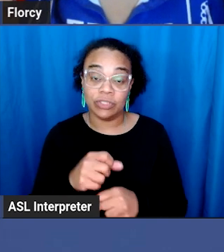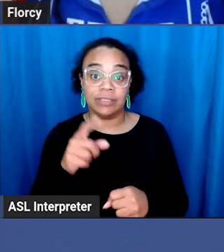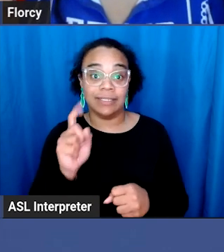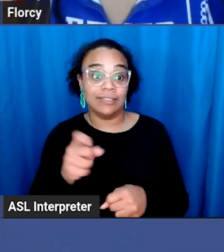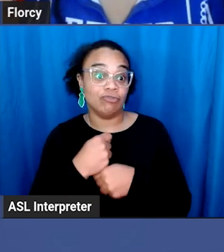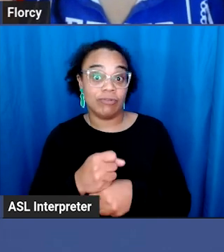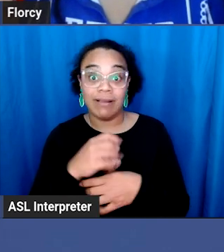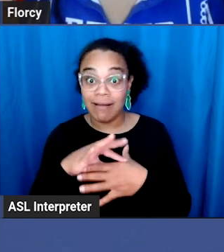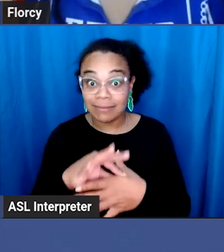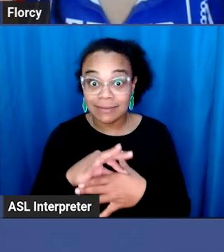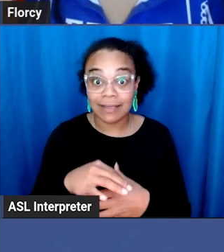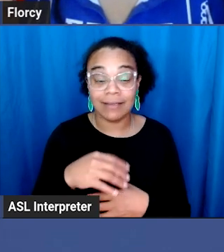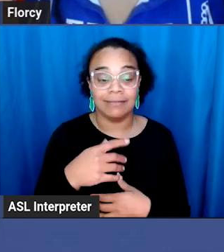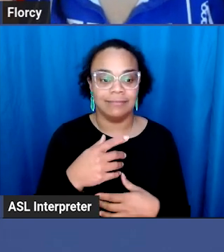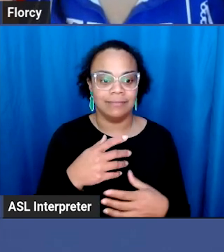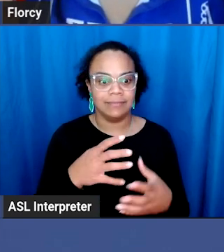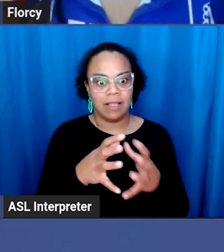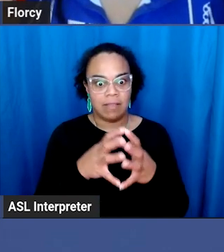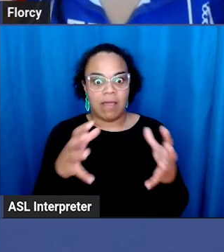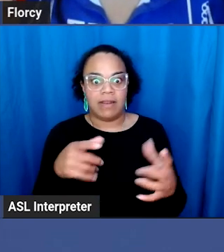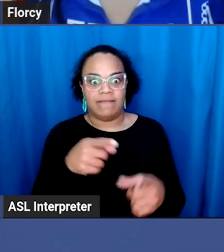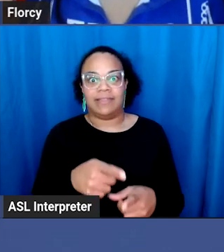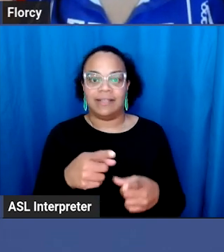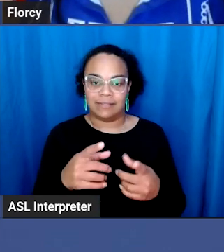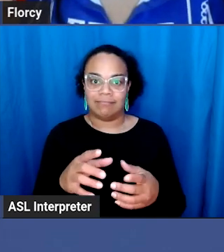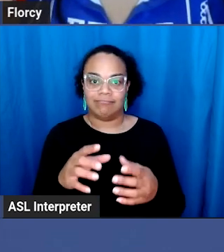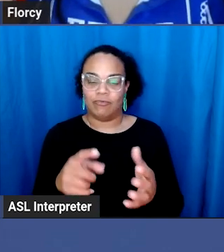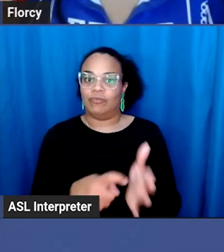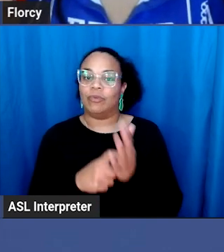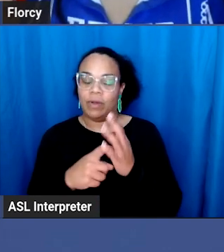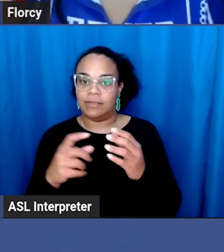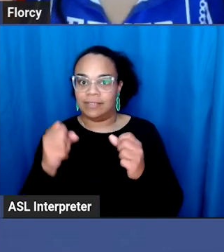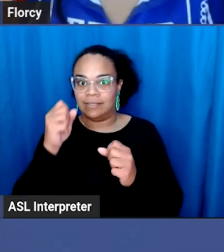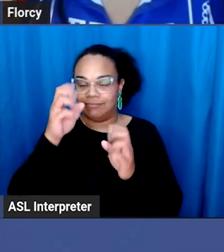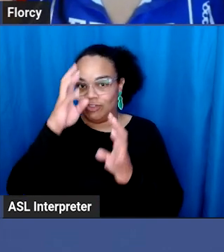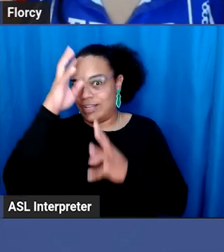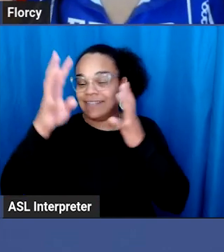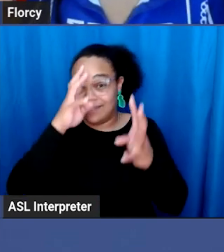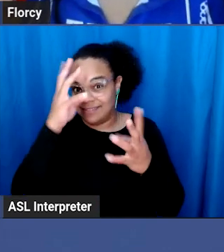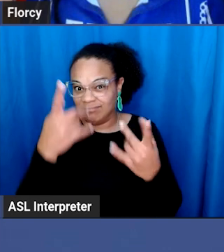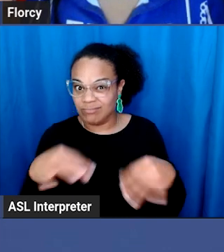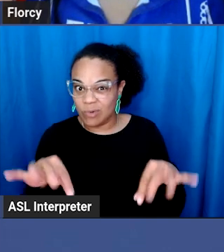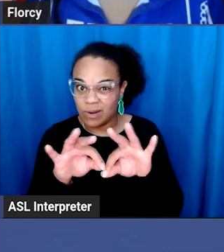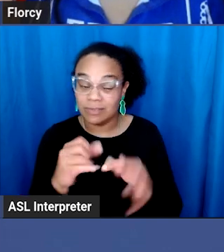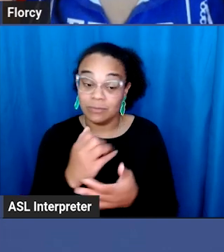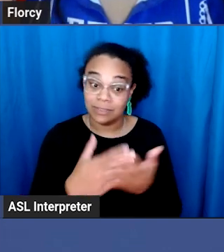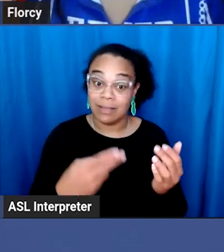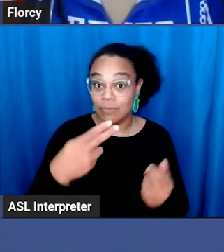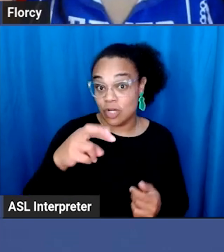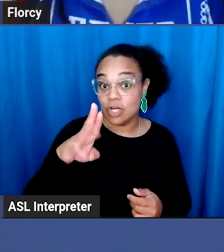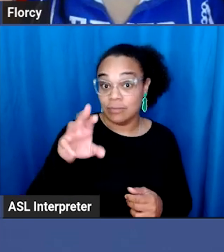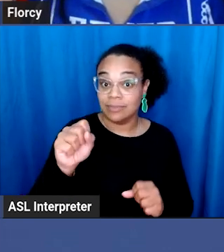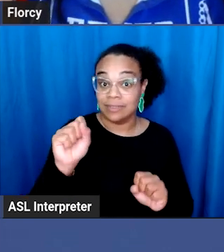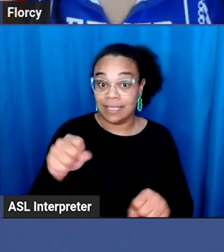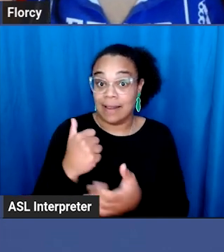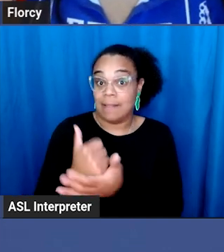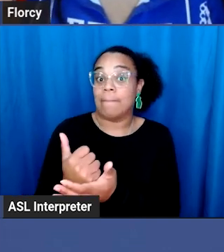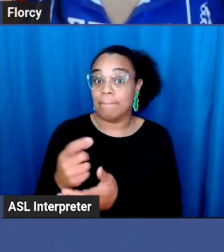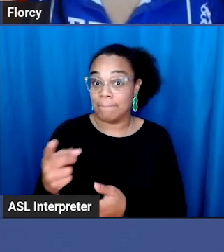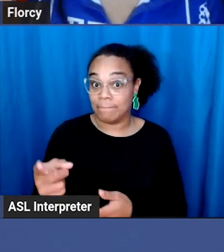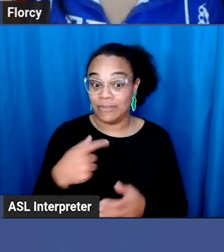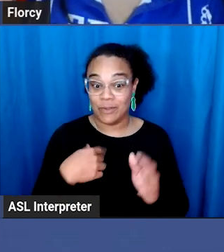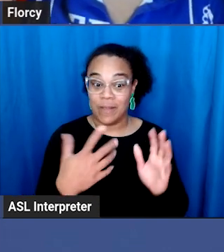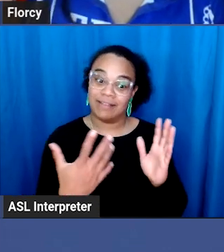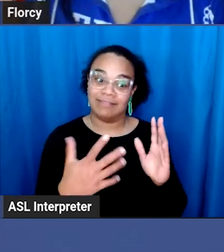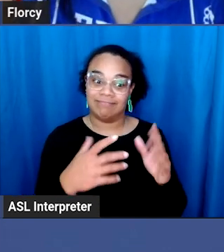it is like it's very important to be creative in that aspect. And so there's certain herbs that can work for you. So I, filled out